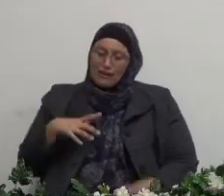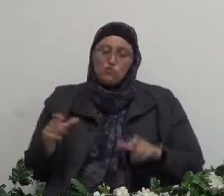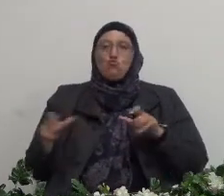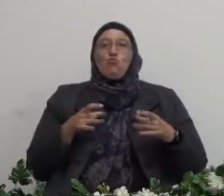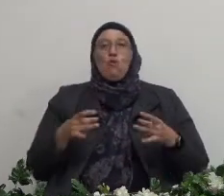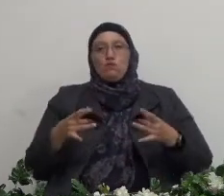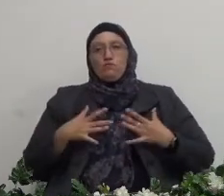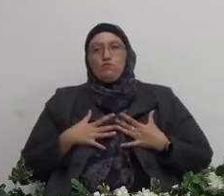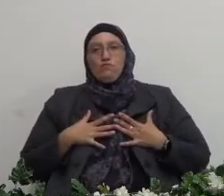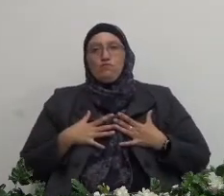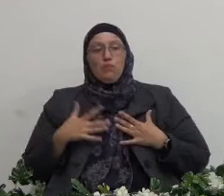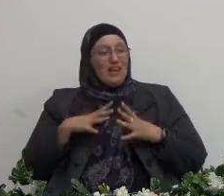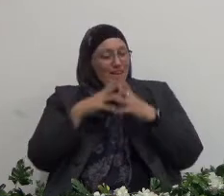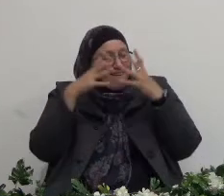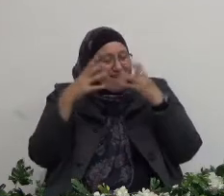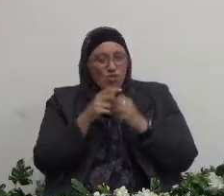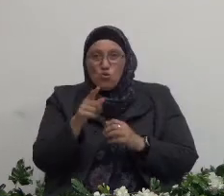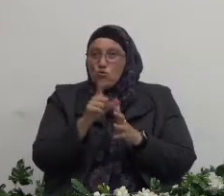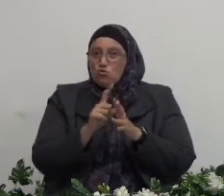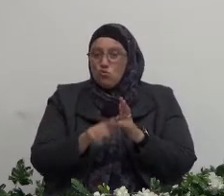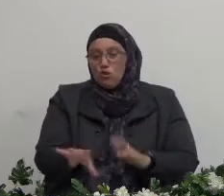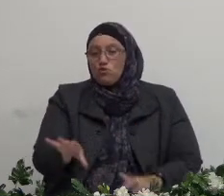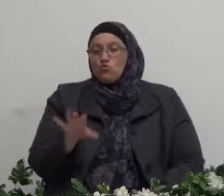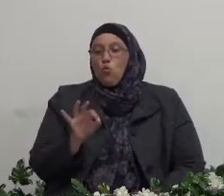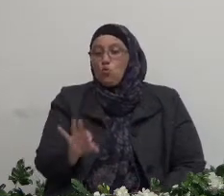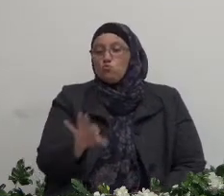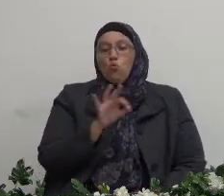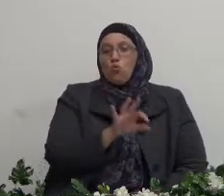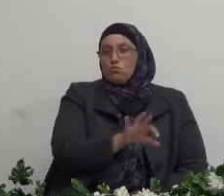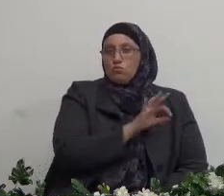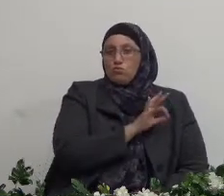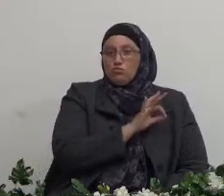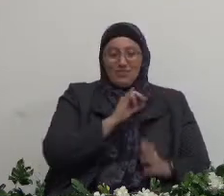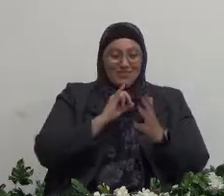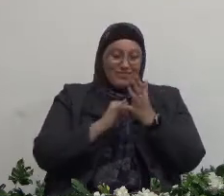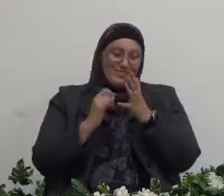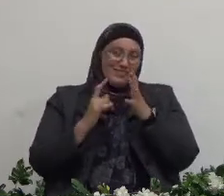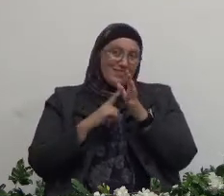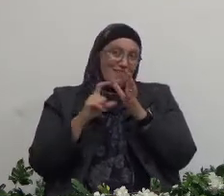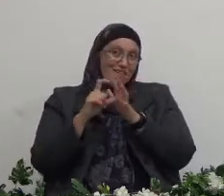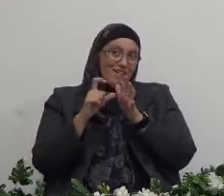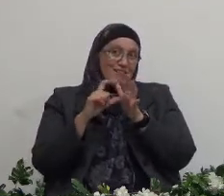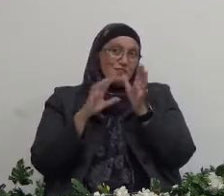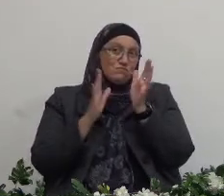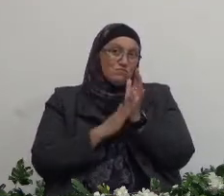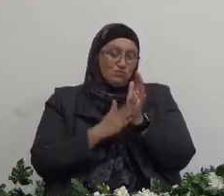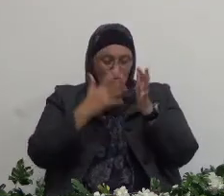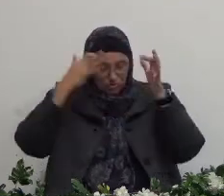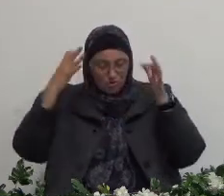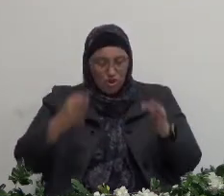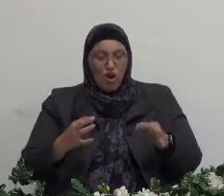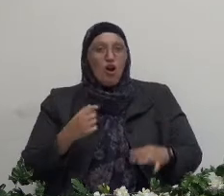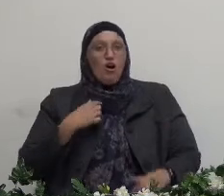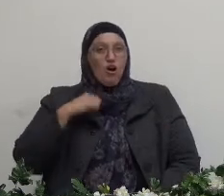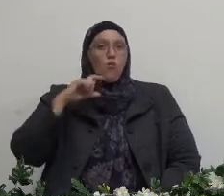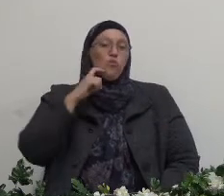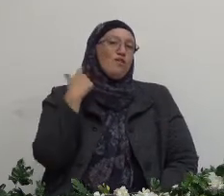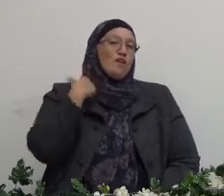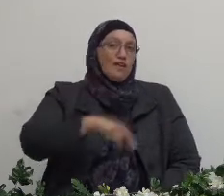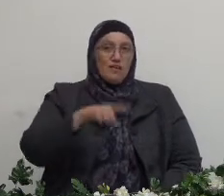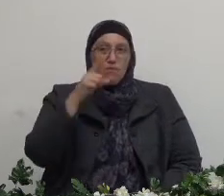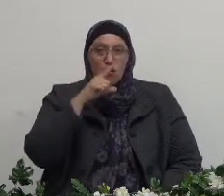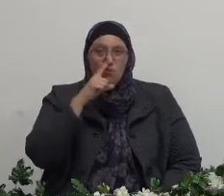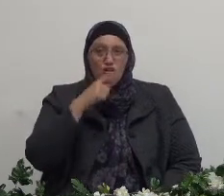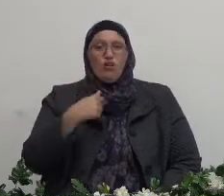is a choice. Saddam chose to kill people. Saddam chose to torture people. Saddam took this path, but